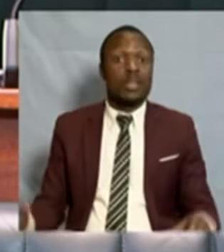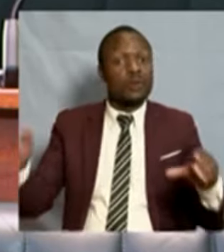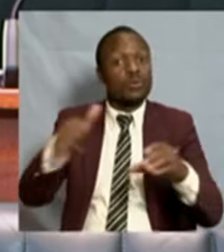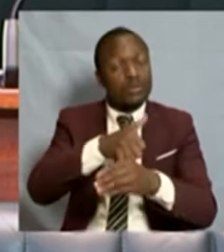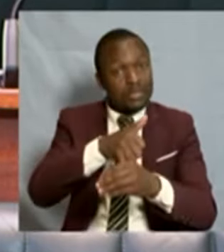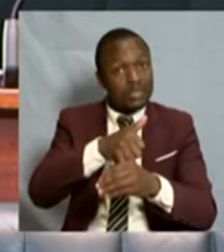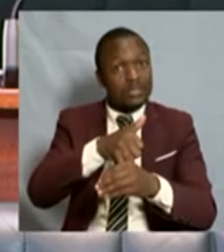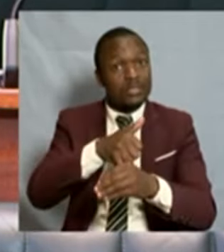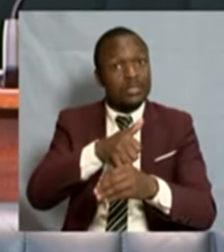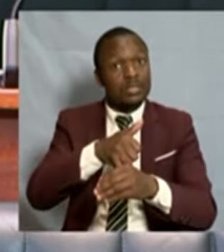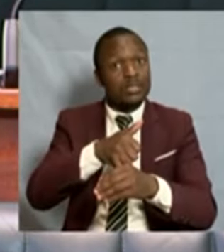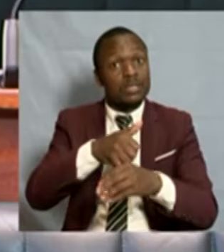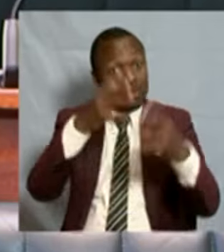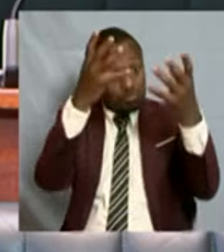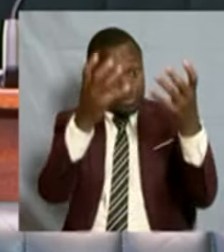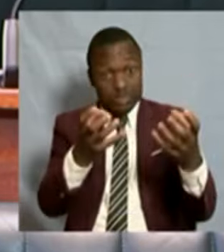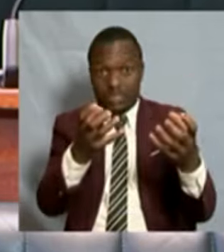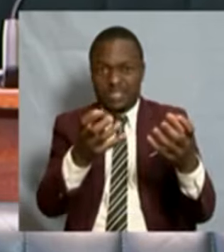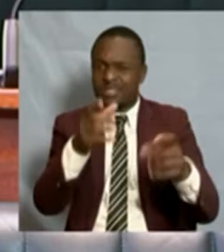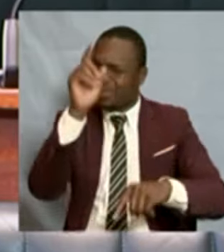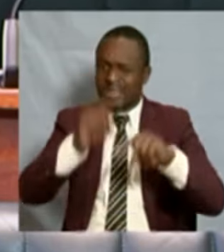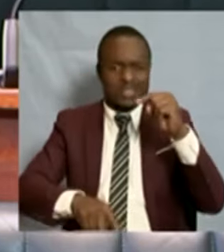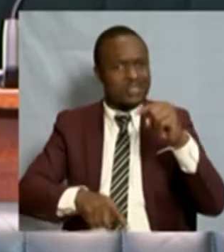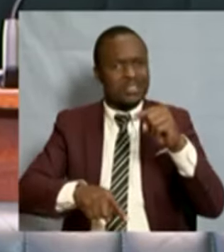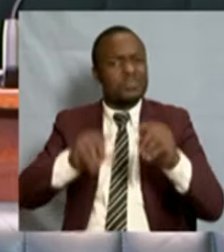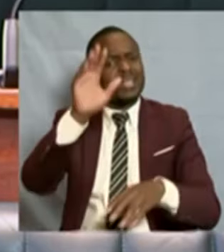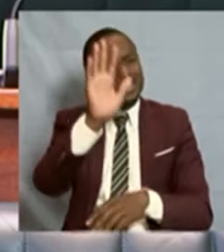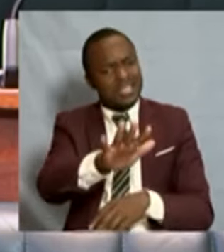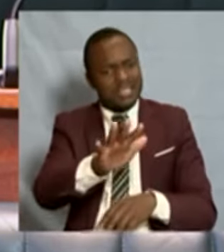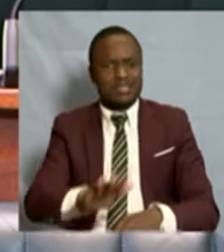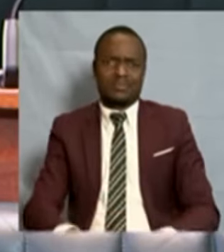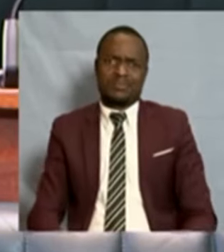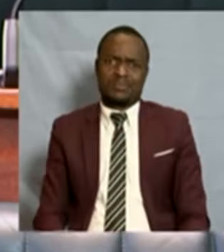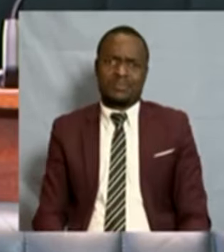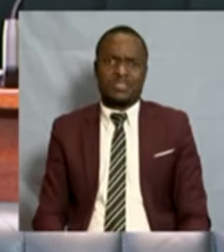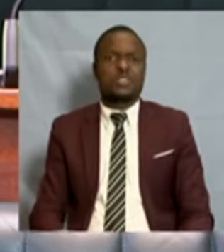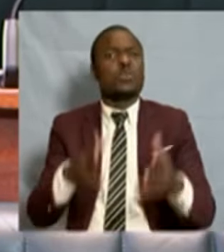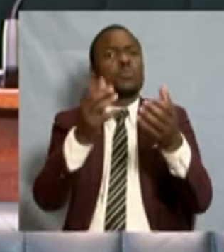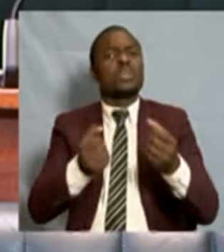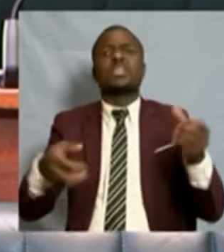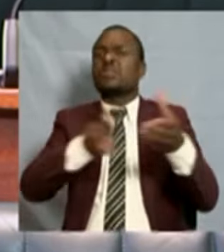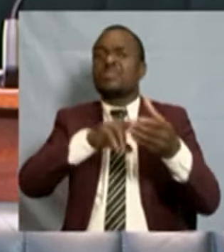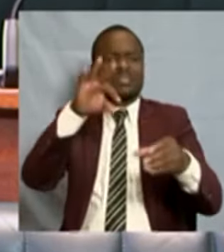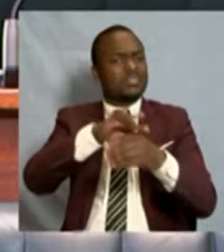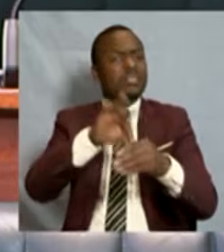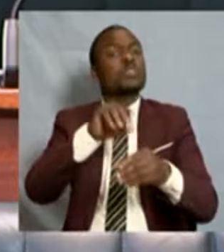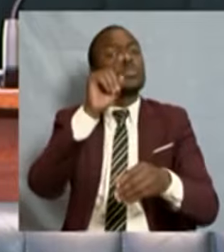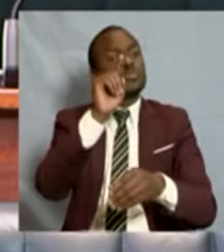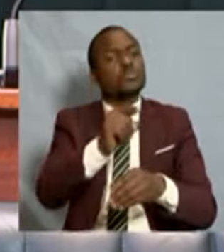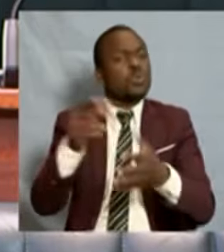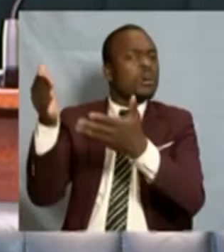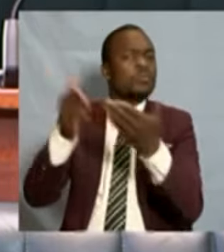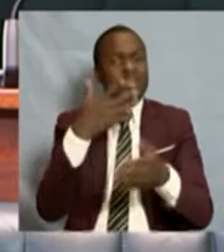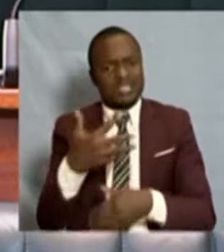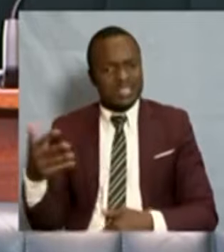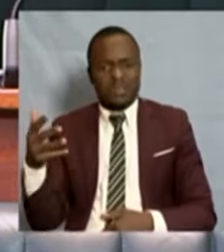including the drought. So we can't be there looking for by-elections. You are bringing in things that